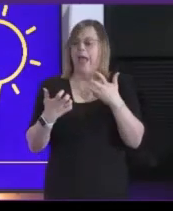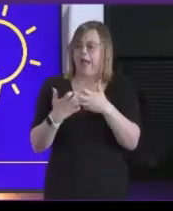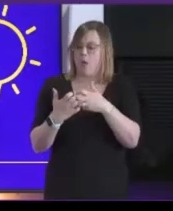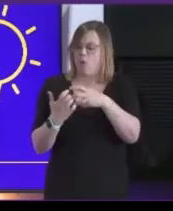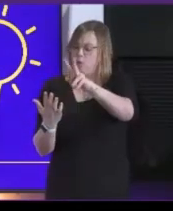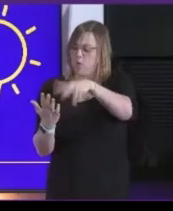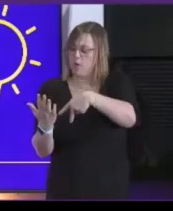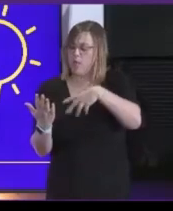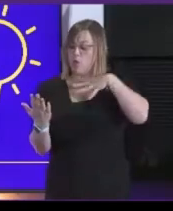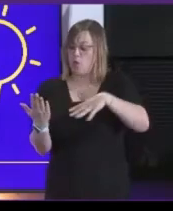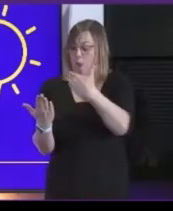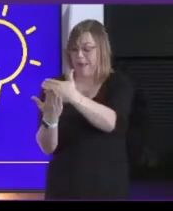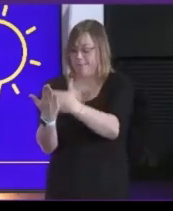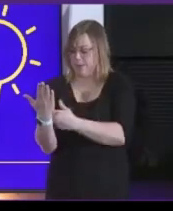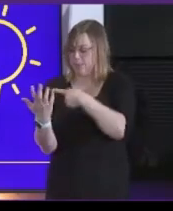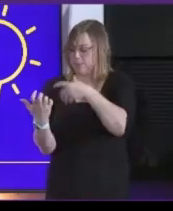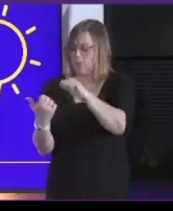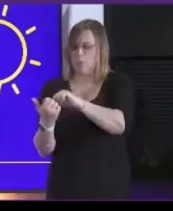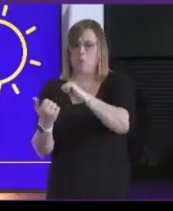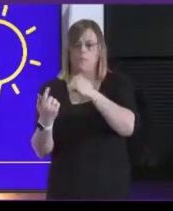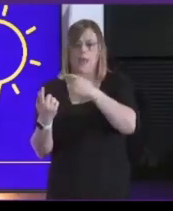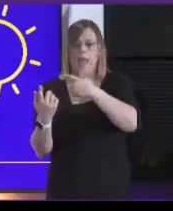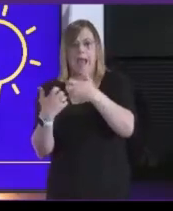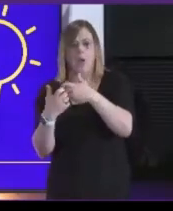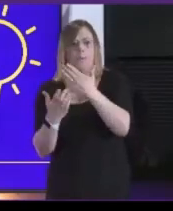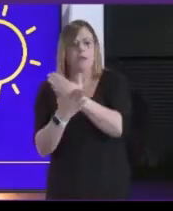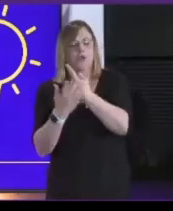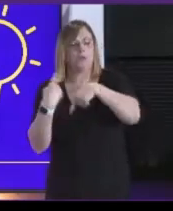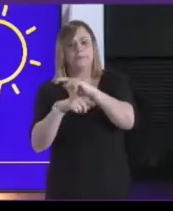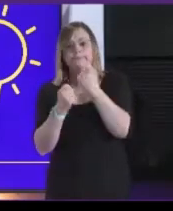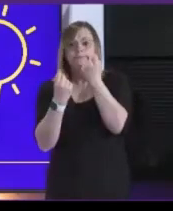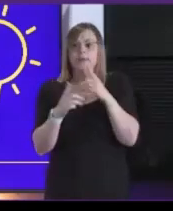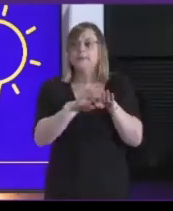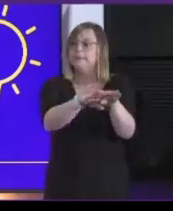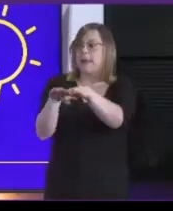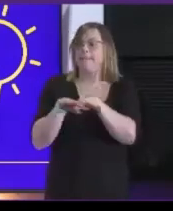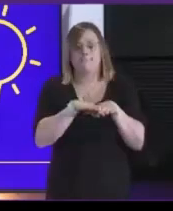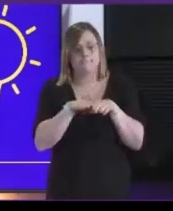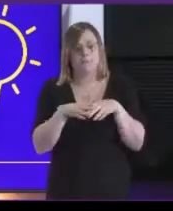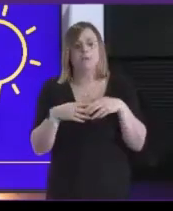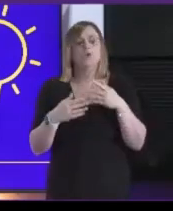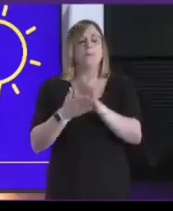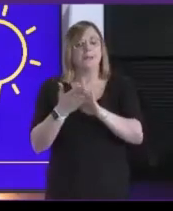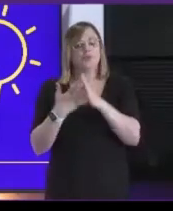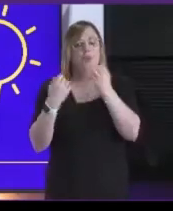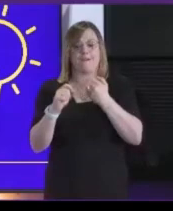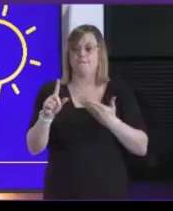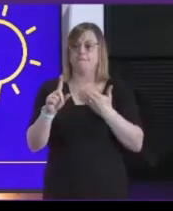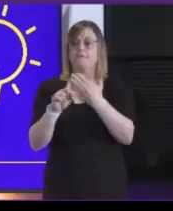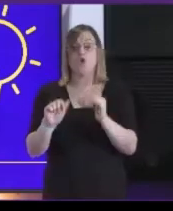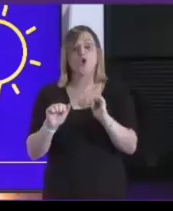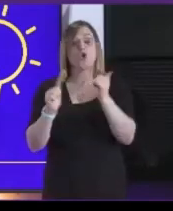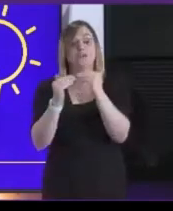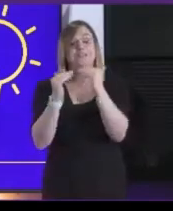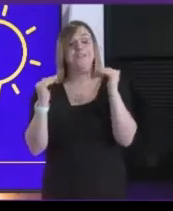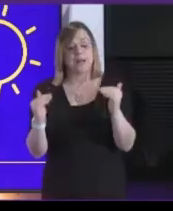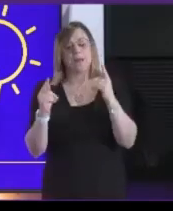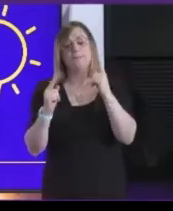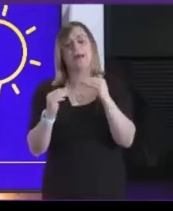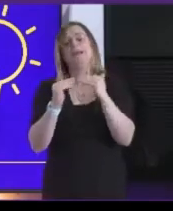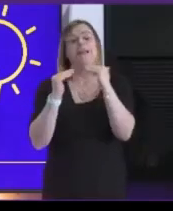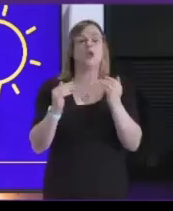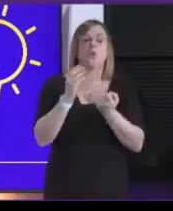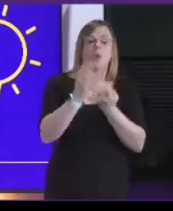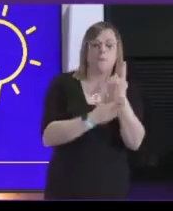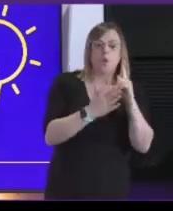every requirement? And we are moving towards a good standard there, but that is equally important with